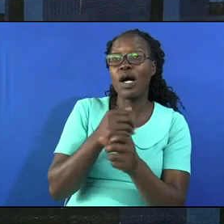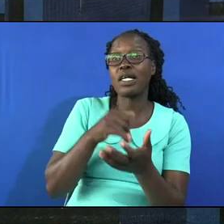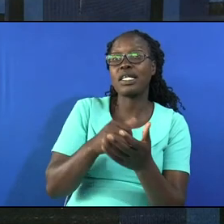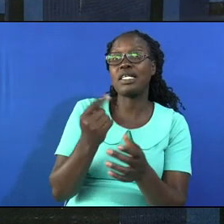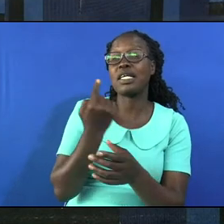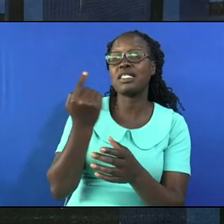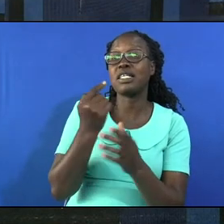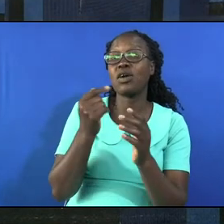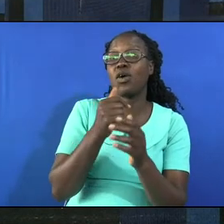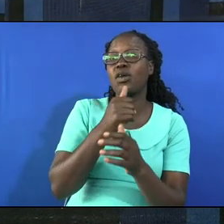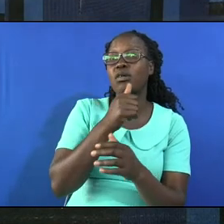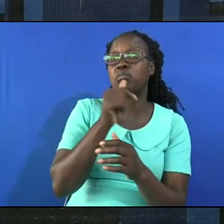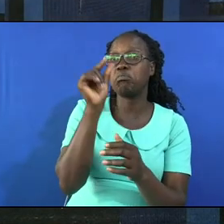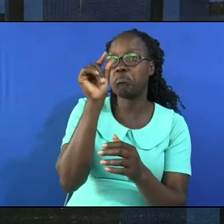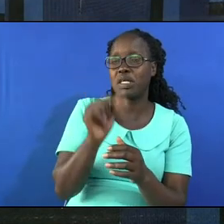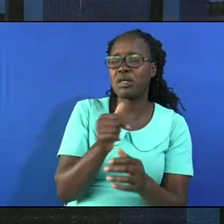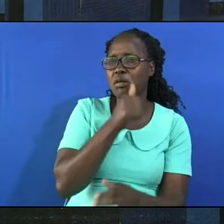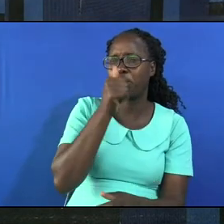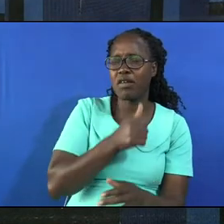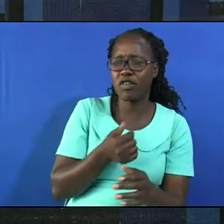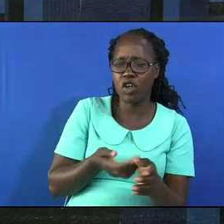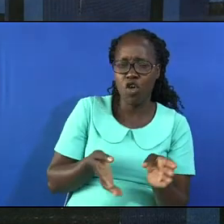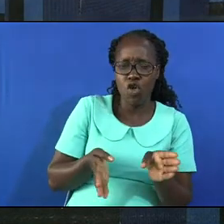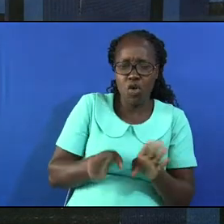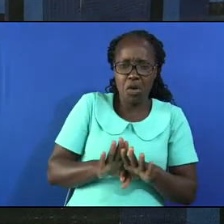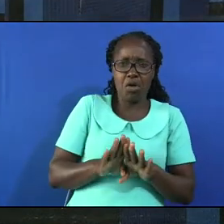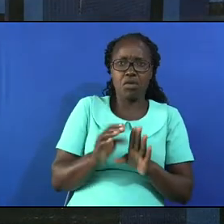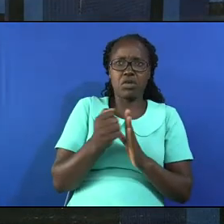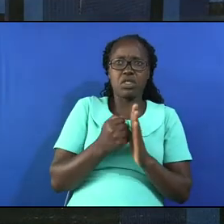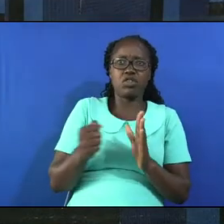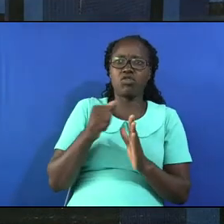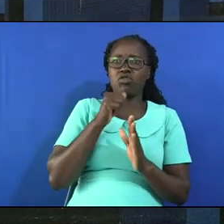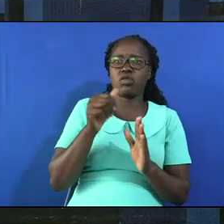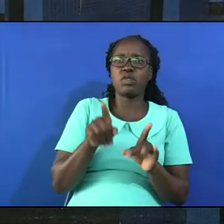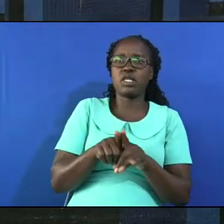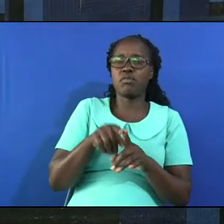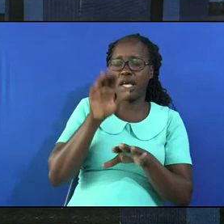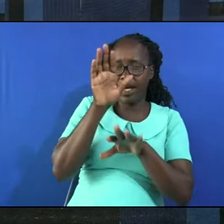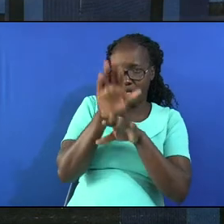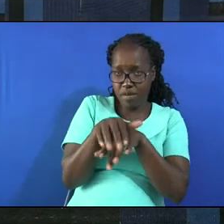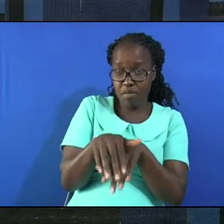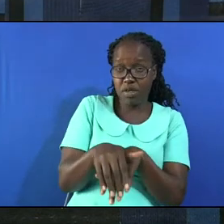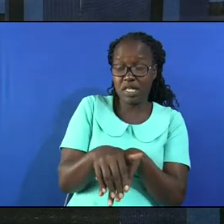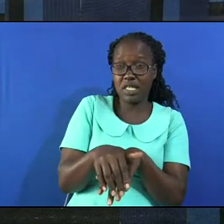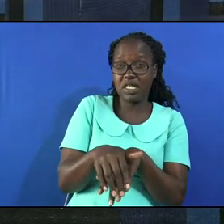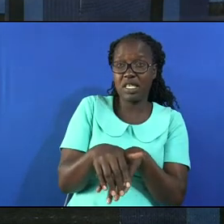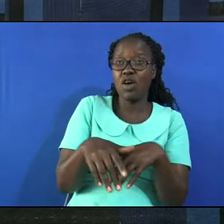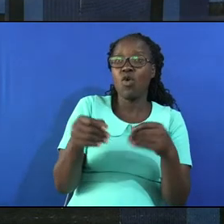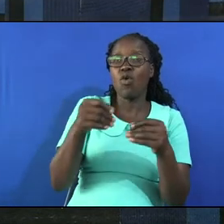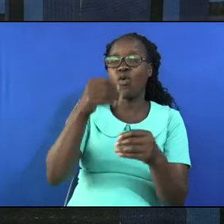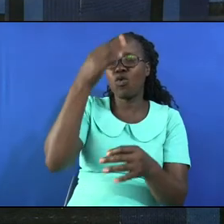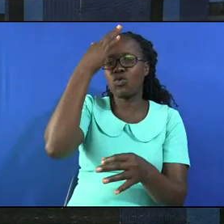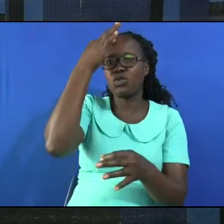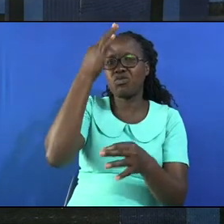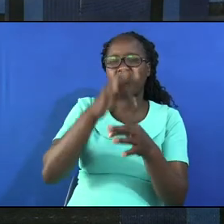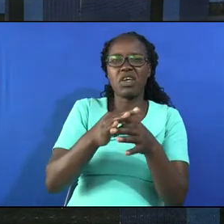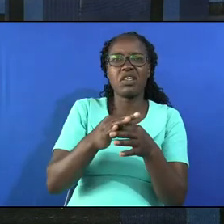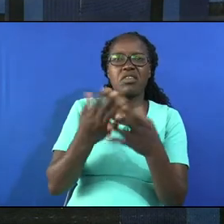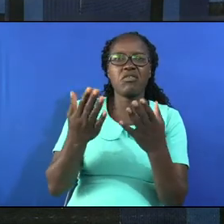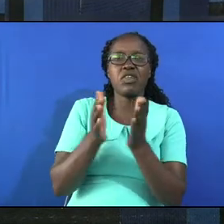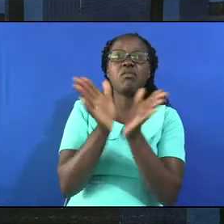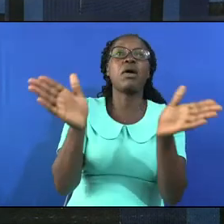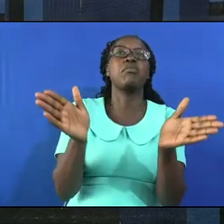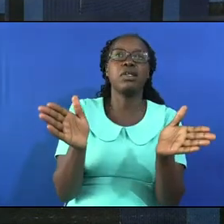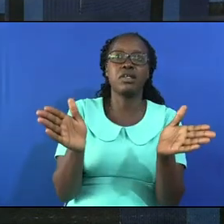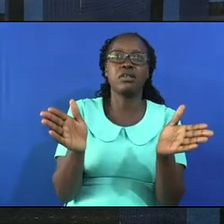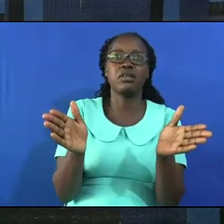person. Go in private. Lock the door. Don't be like the hypocrites whose faith is for the